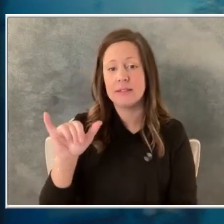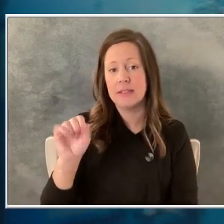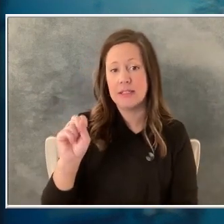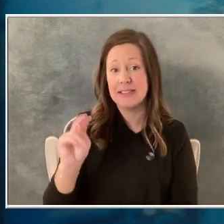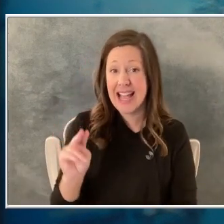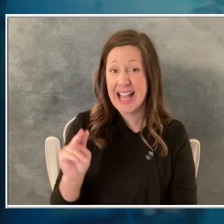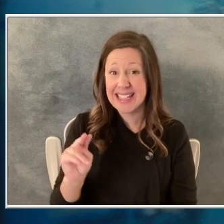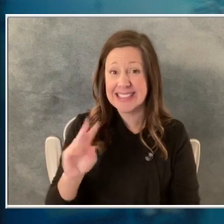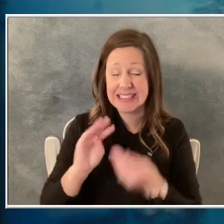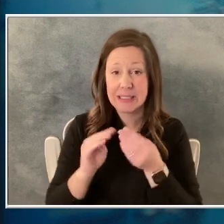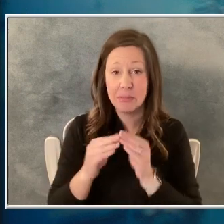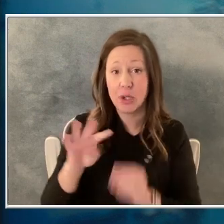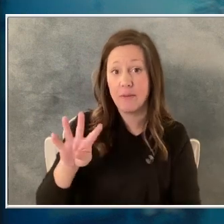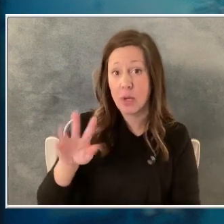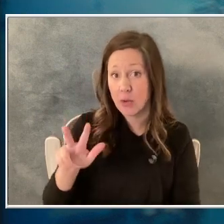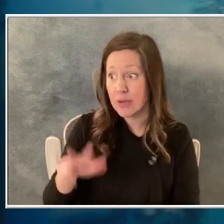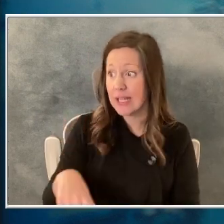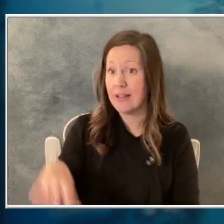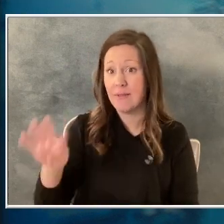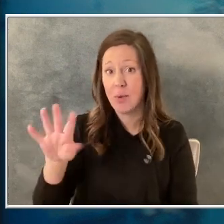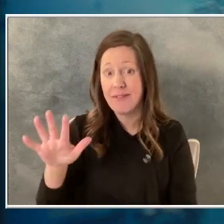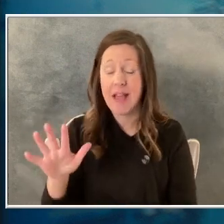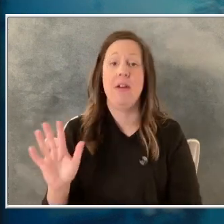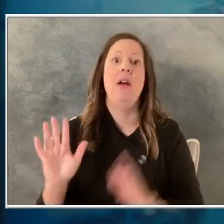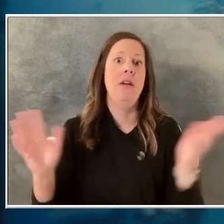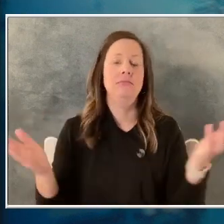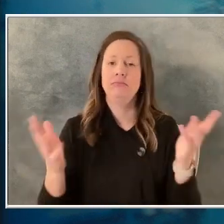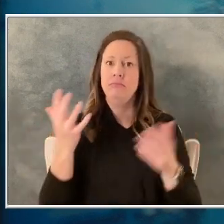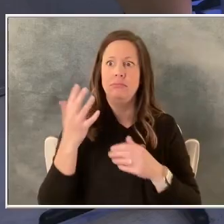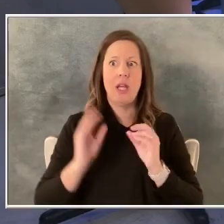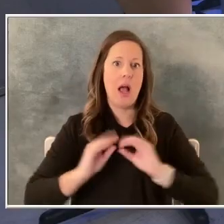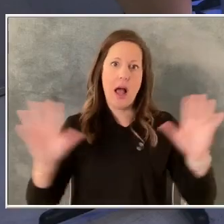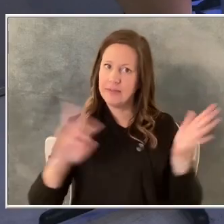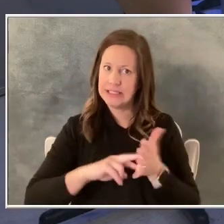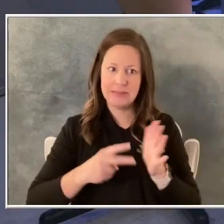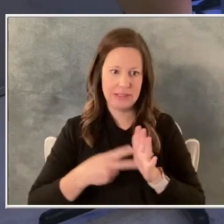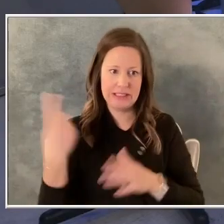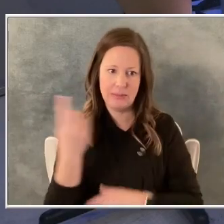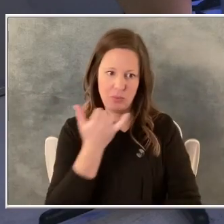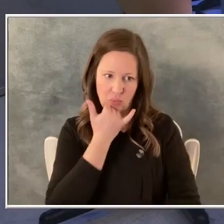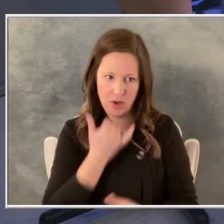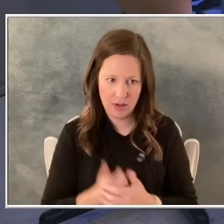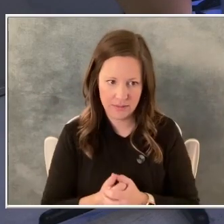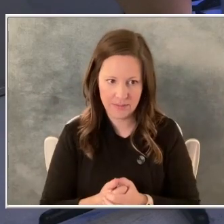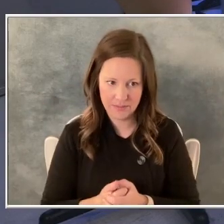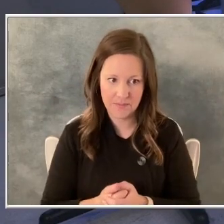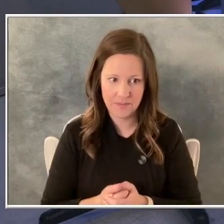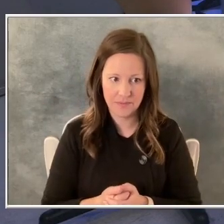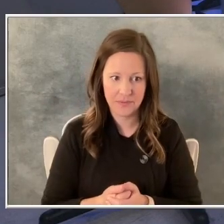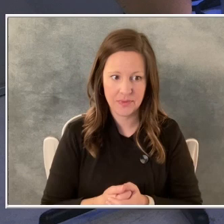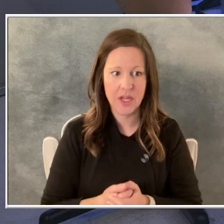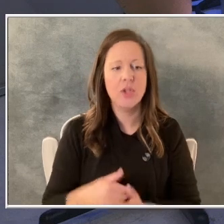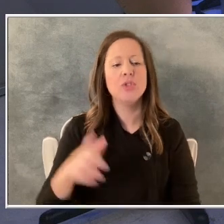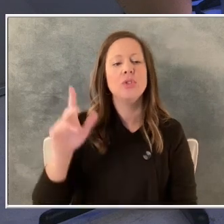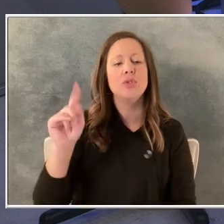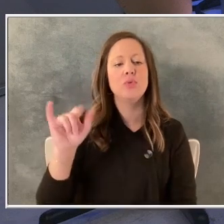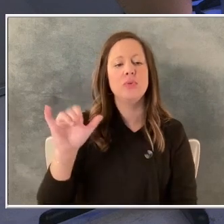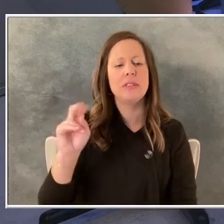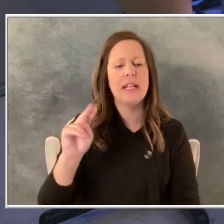to 45, that clearly signals that there was a problem. So when you met Tyson for the first time, there was a question to whether or not it